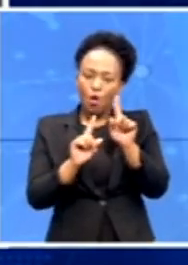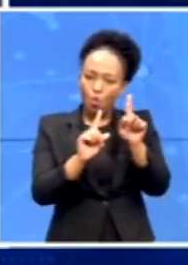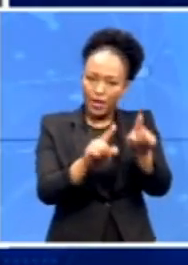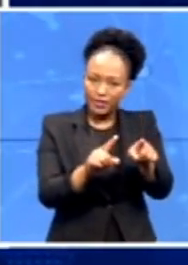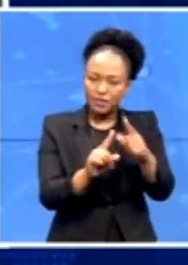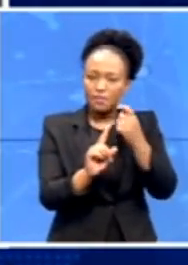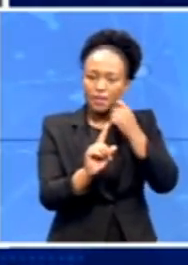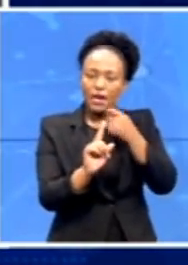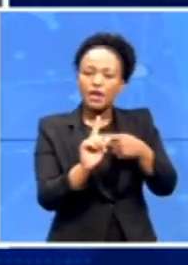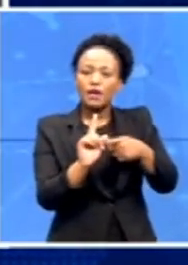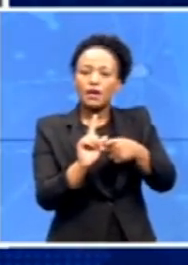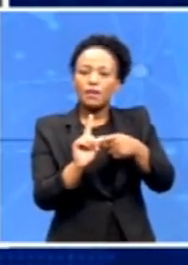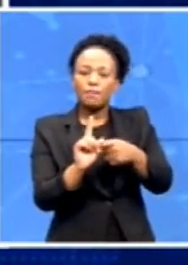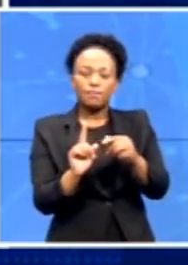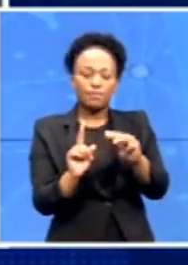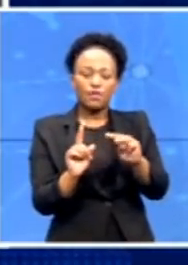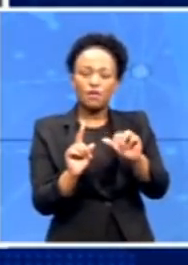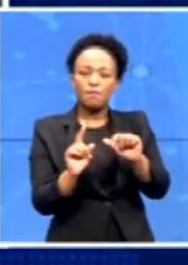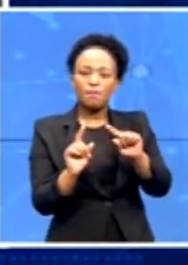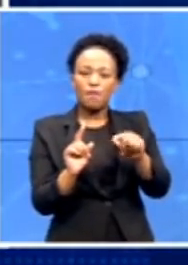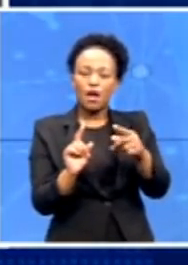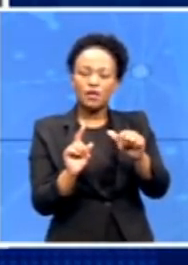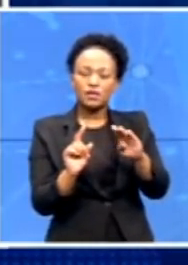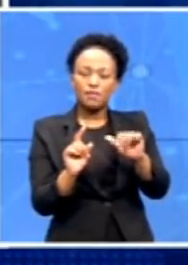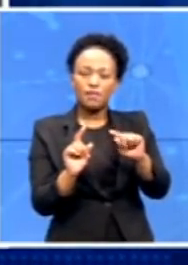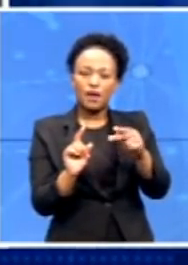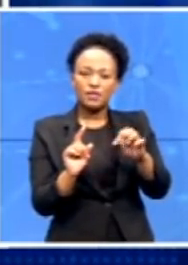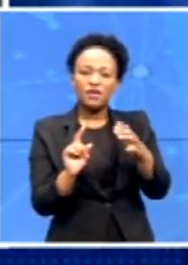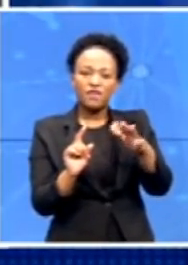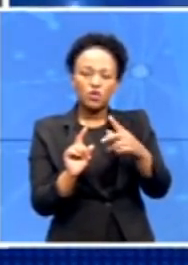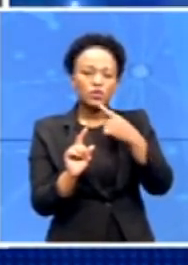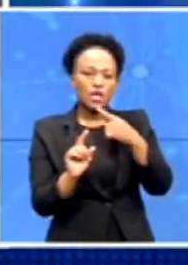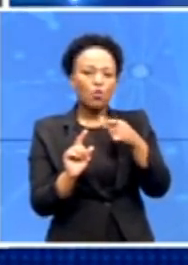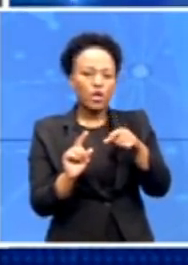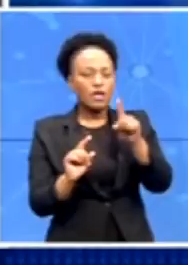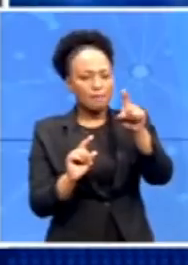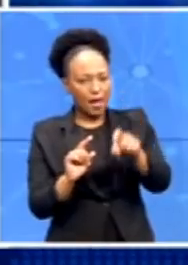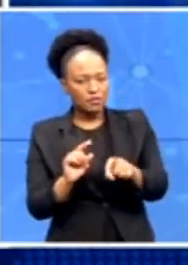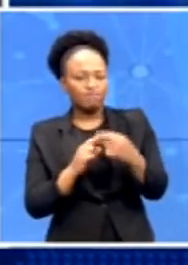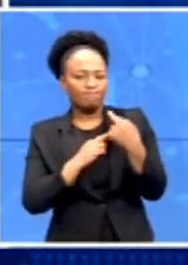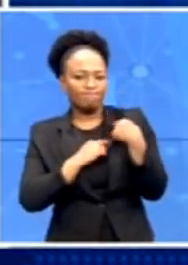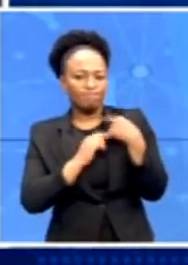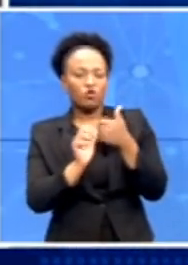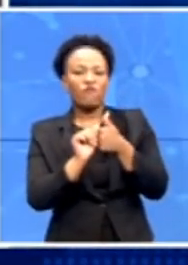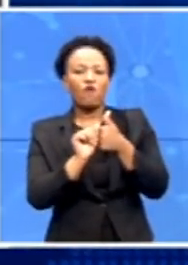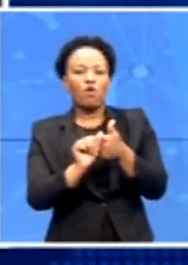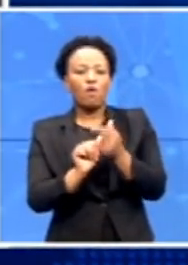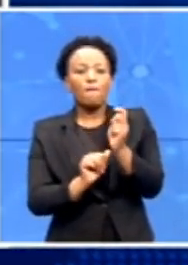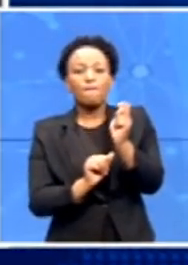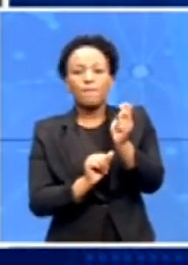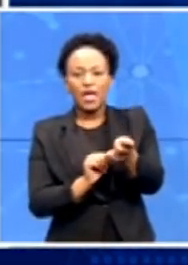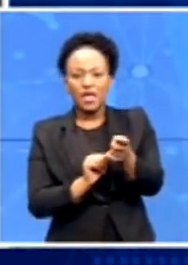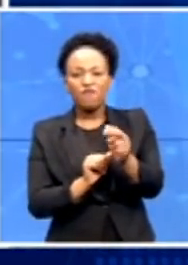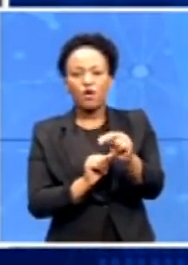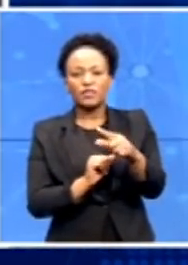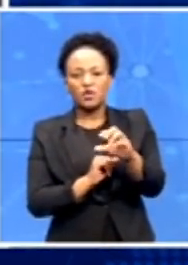were obliged to follow the correct process in respect of paying the NGOs. You confirm that,